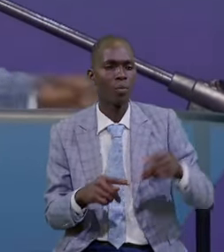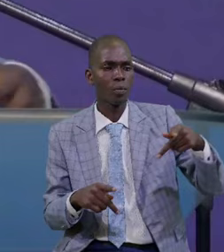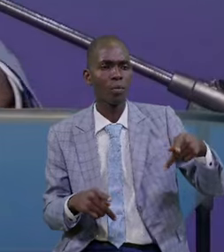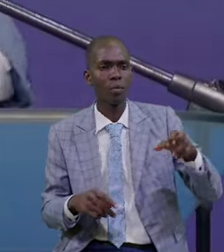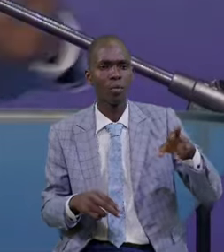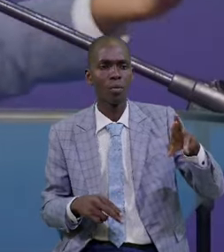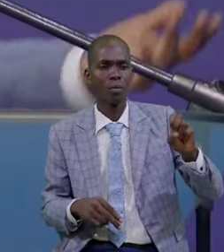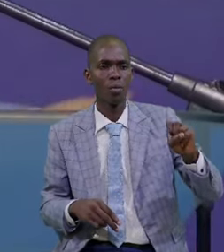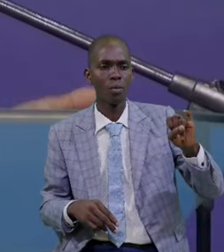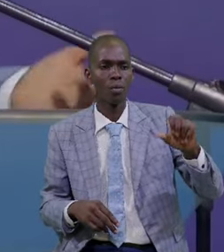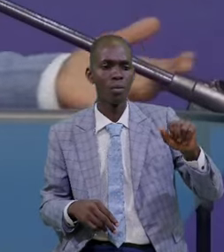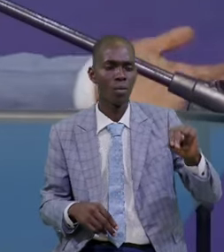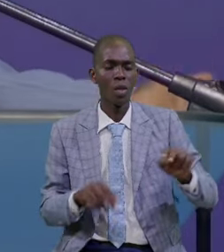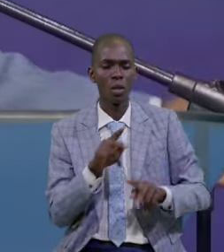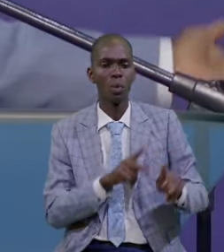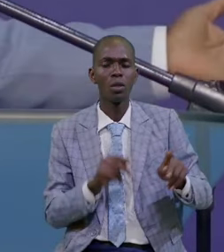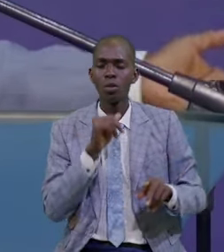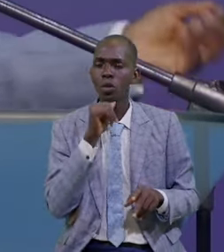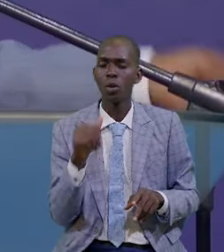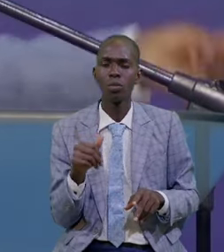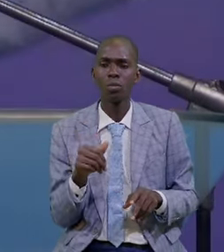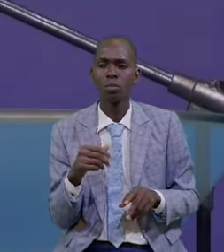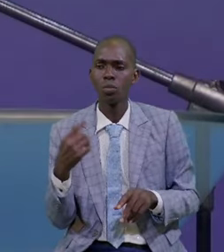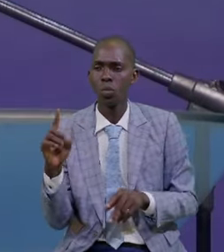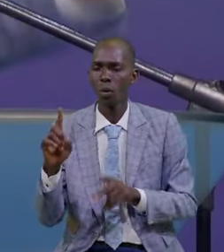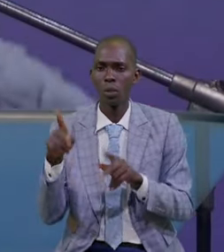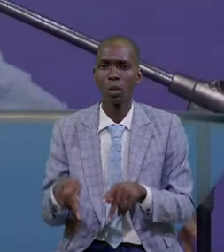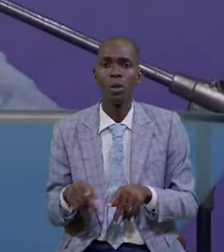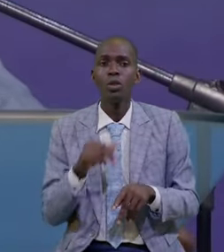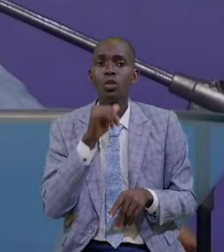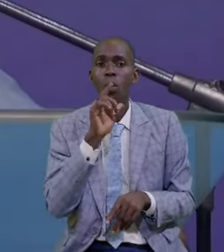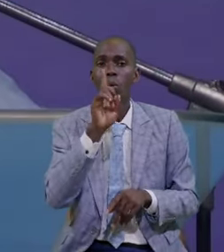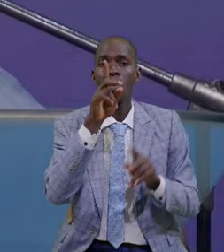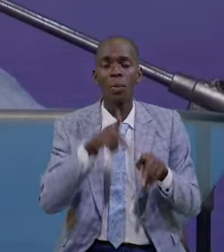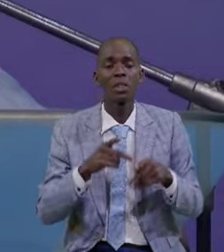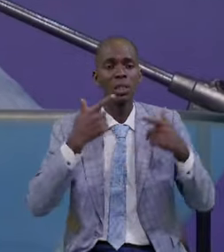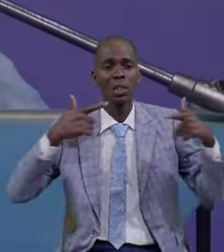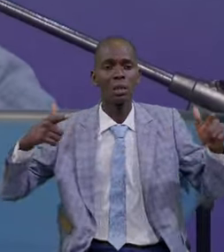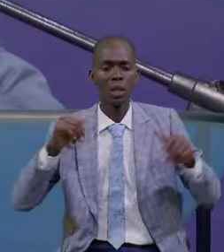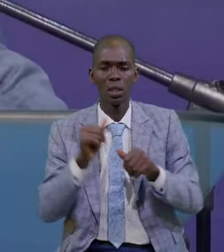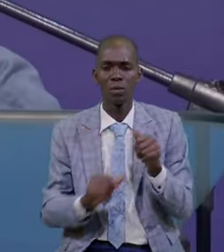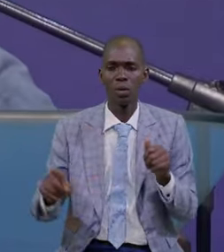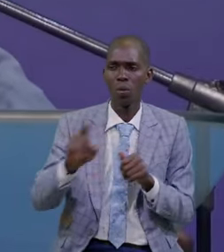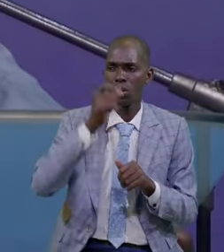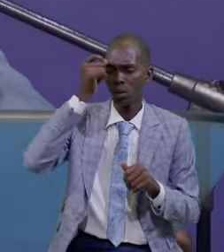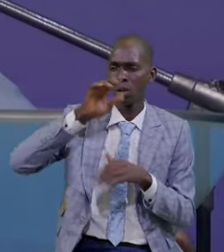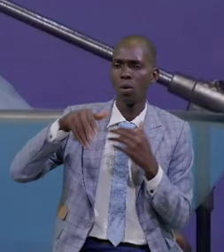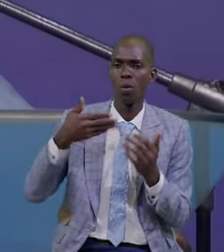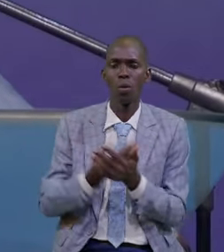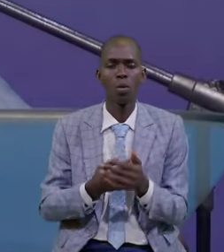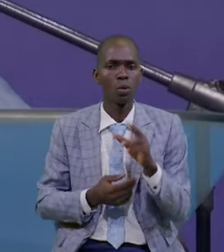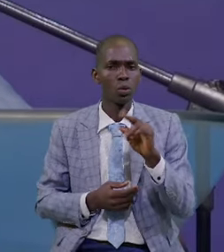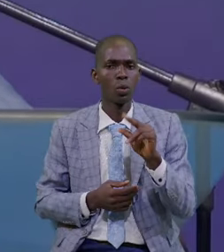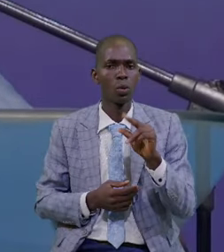just, you know, one language that, you know, somebody speaks and everybody copies. And when the Holy Ghost came